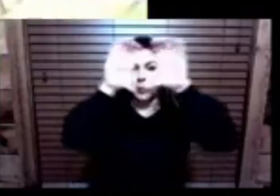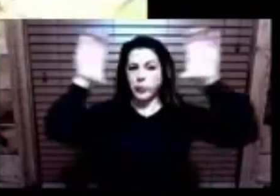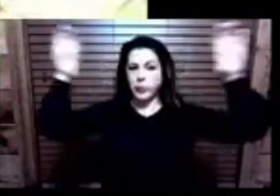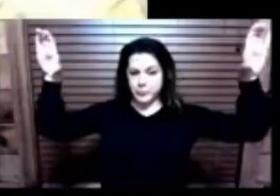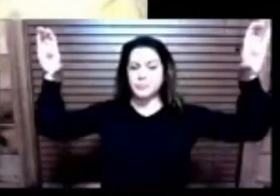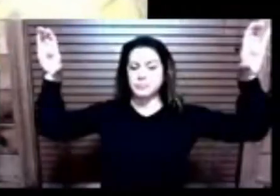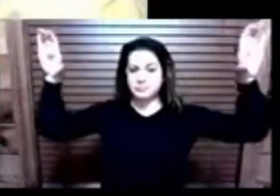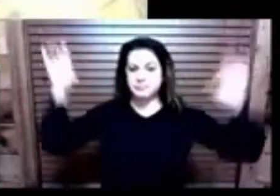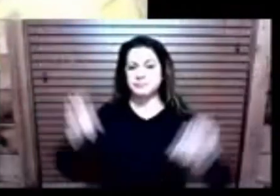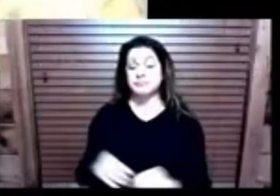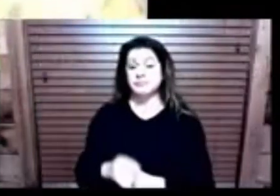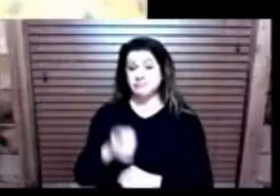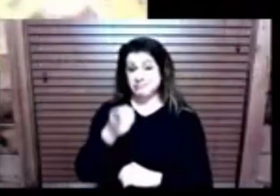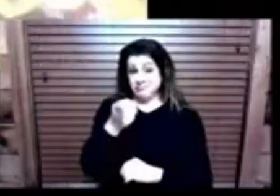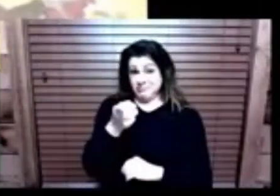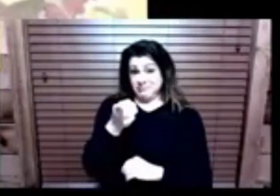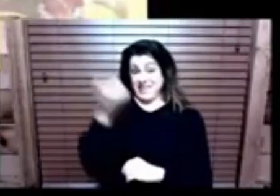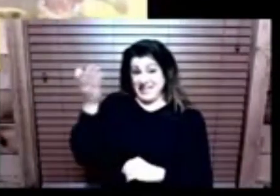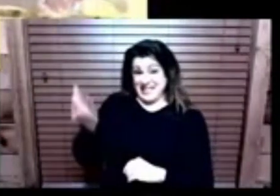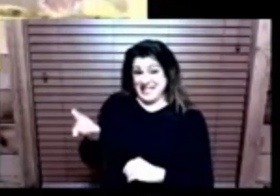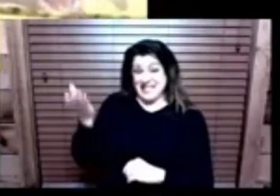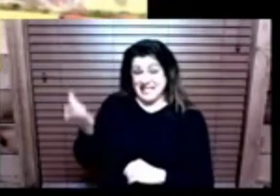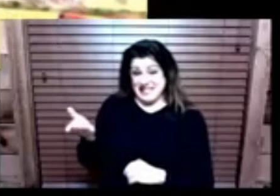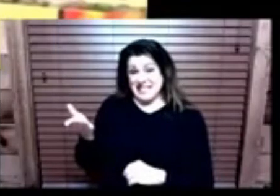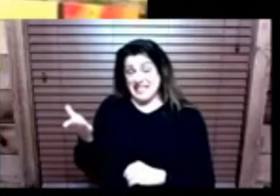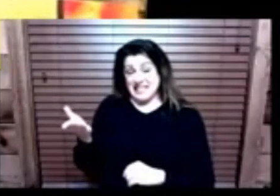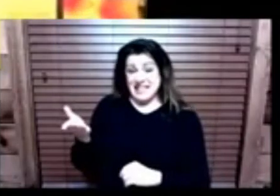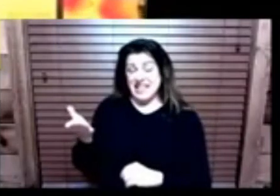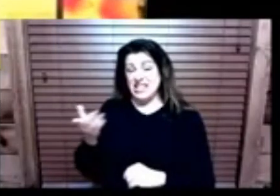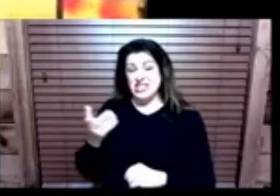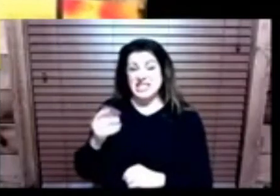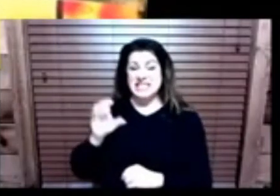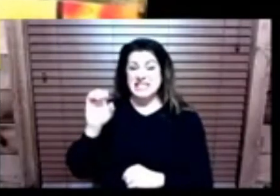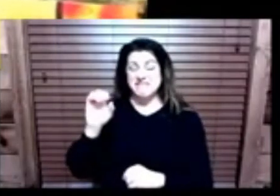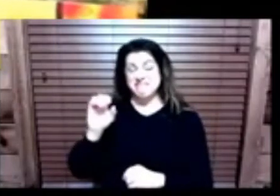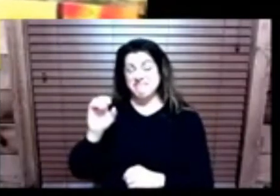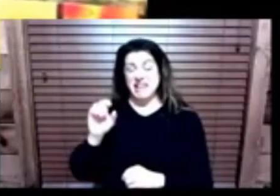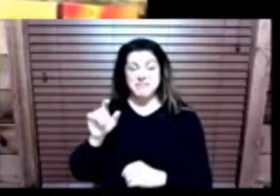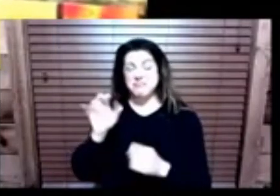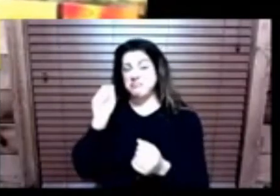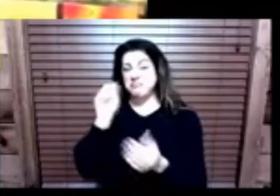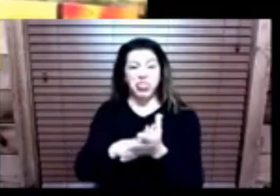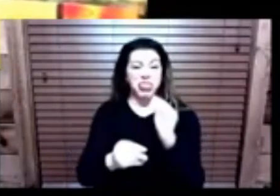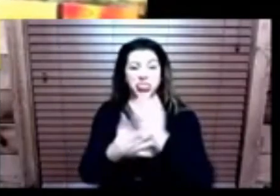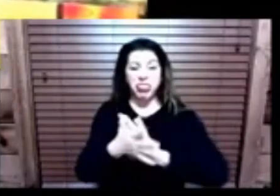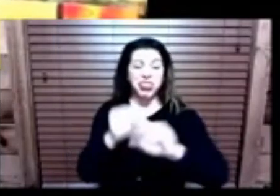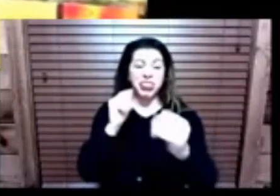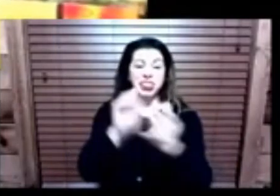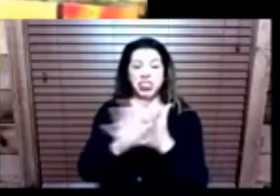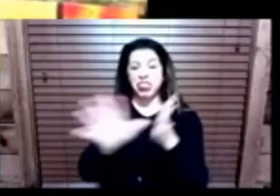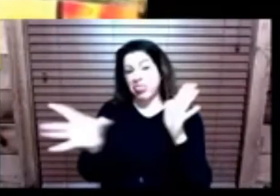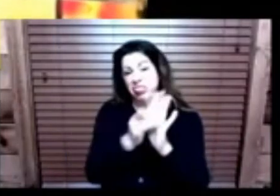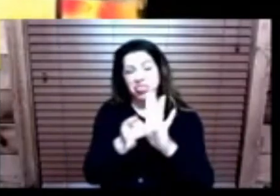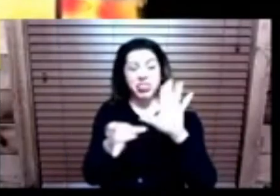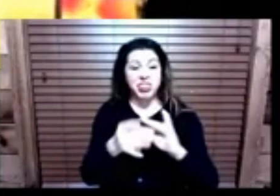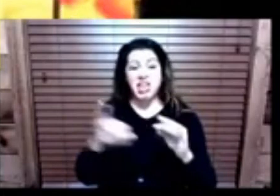Oh, this is like some sloppy stuff I used to just cut out things and paste them together. Matter of fact, they